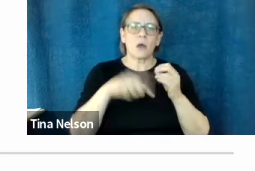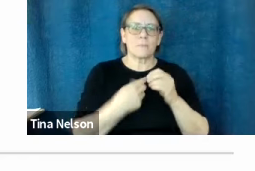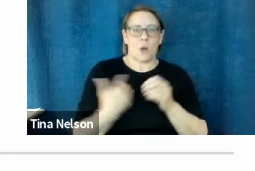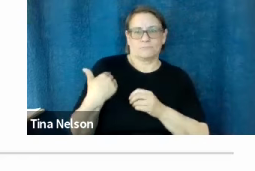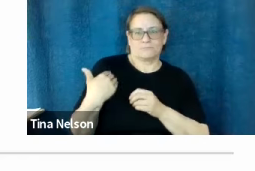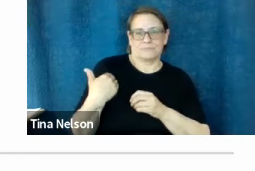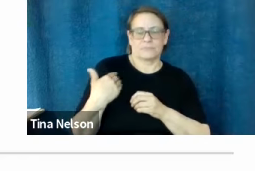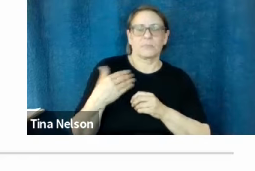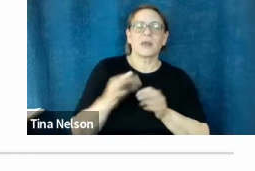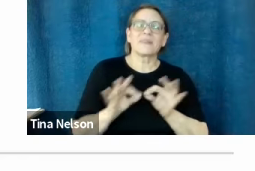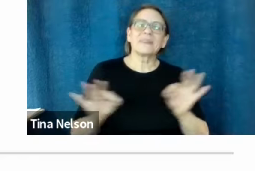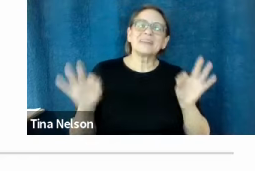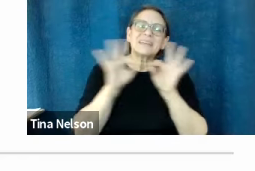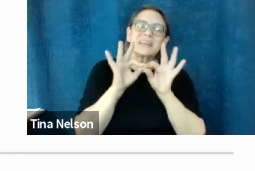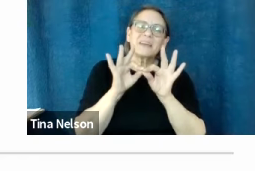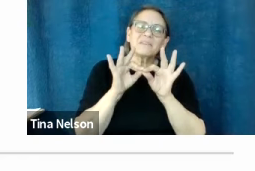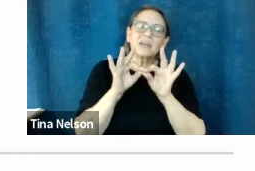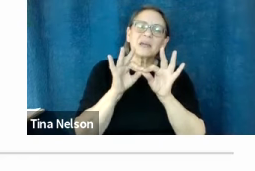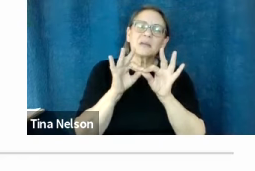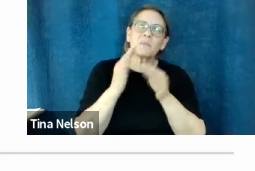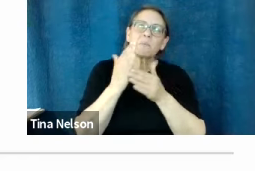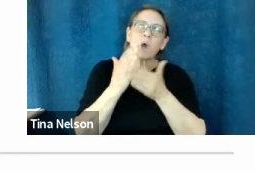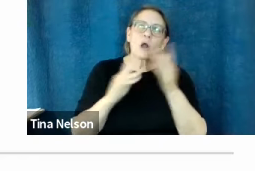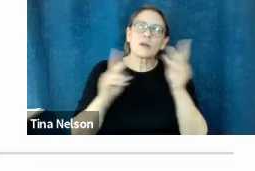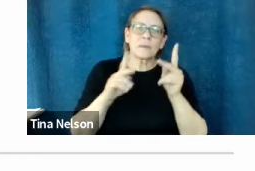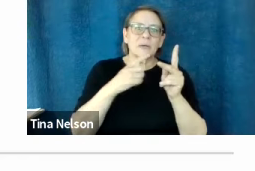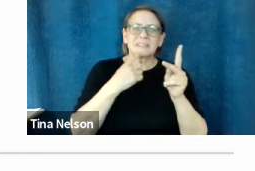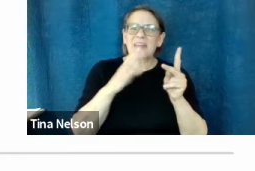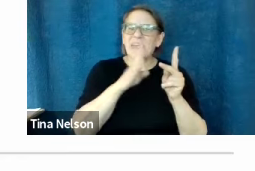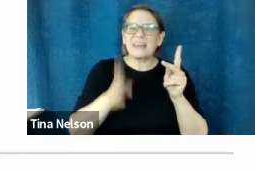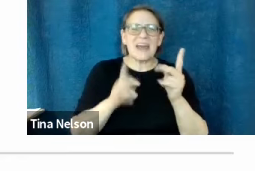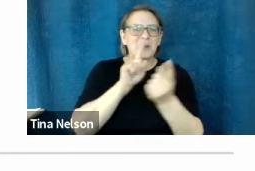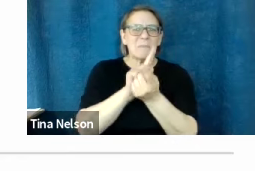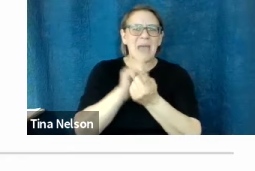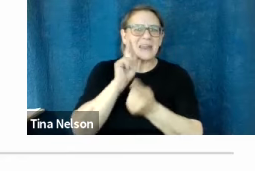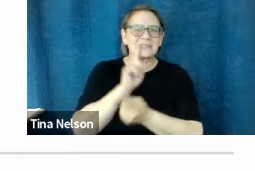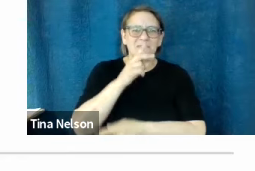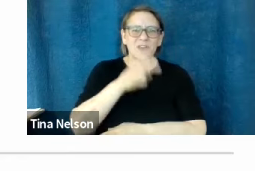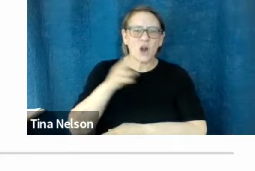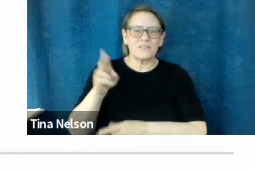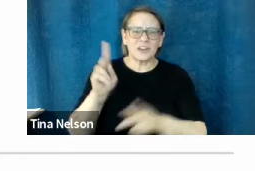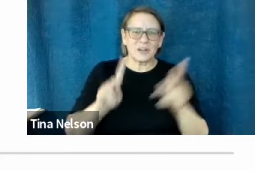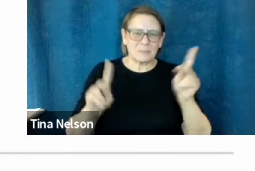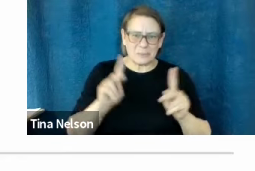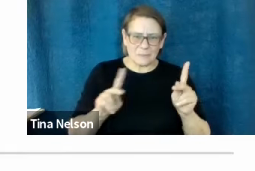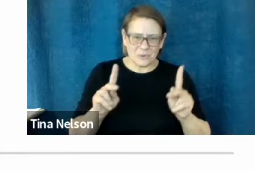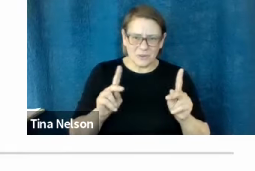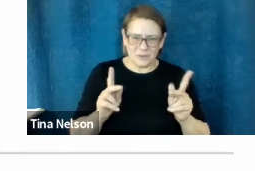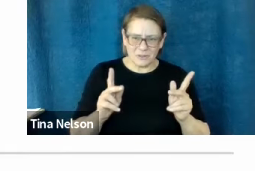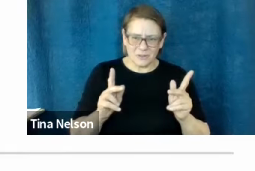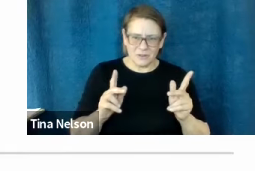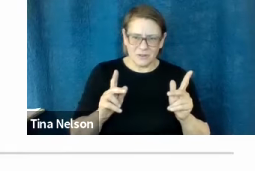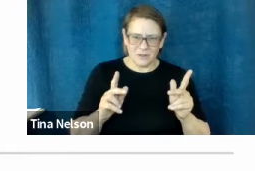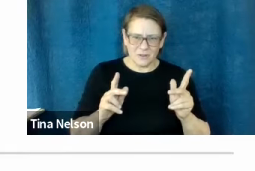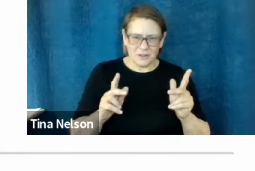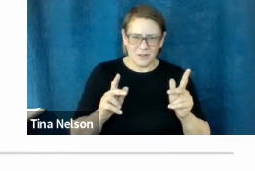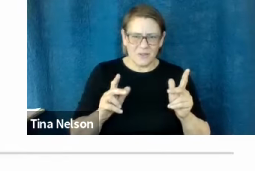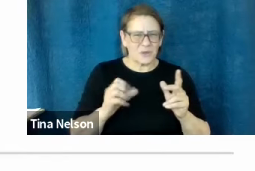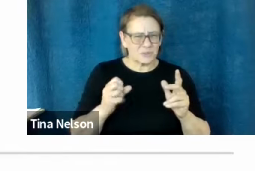So a significant proportion of people said they have never met a deaf or hard of hearing person. Considering the high prevalence of hard of hearing,